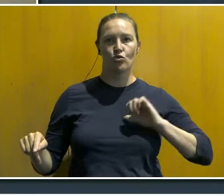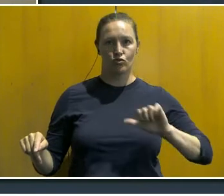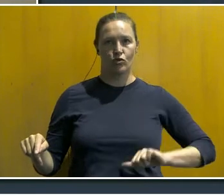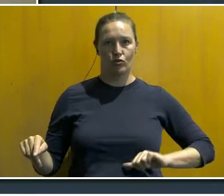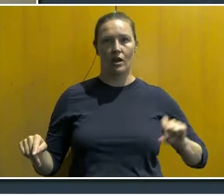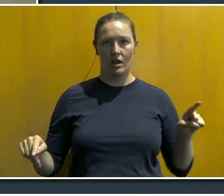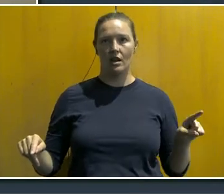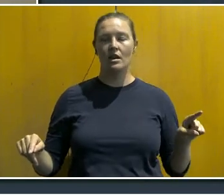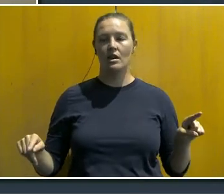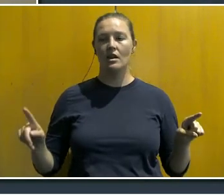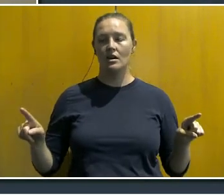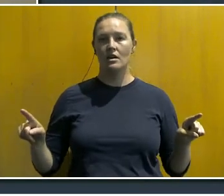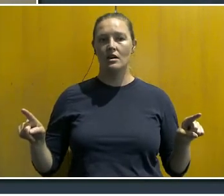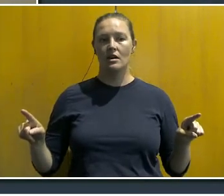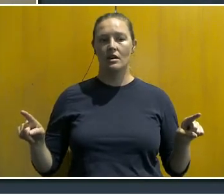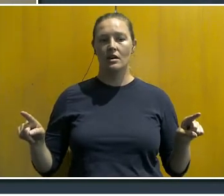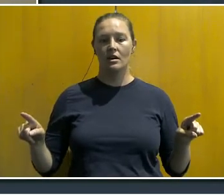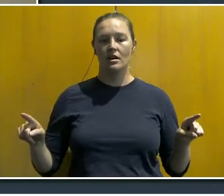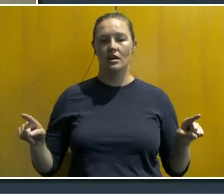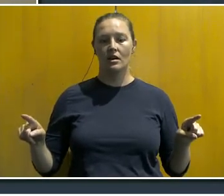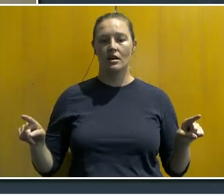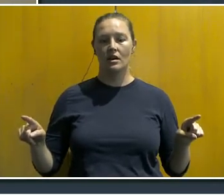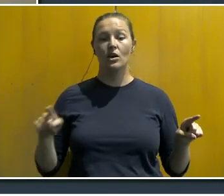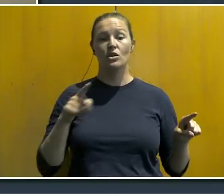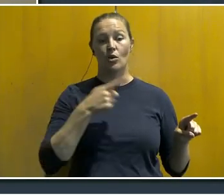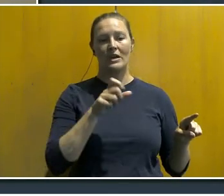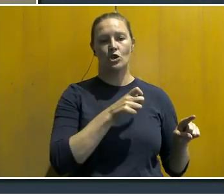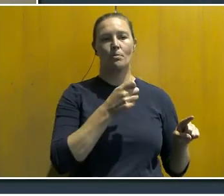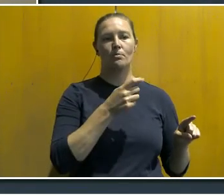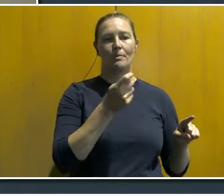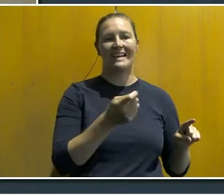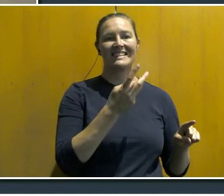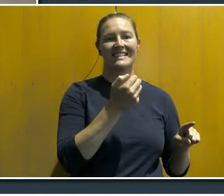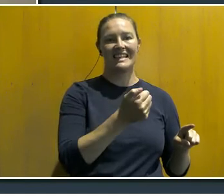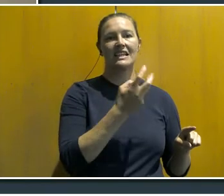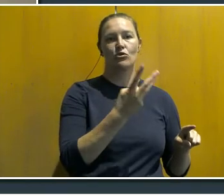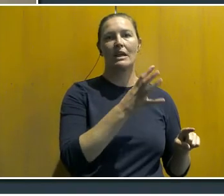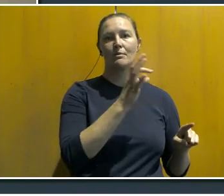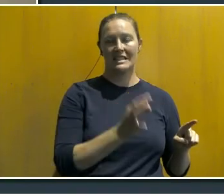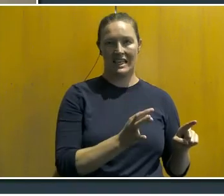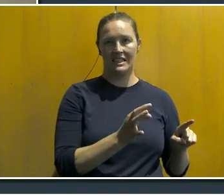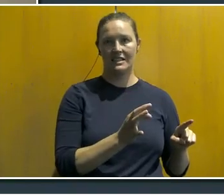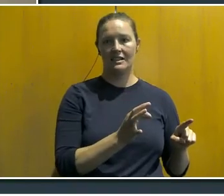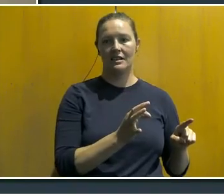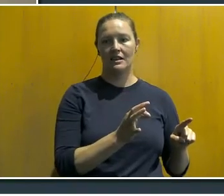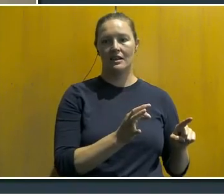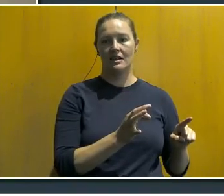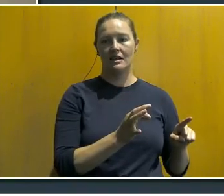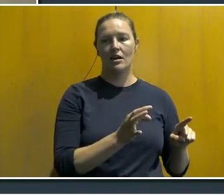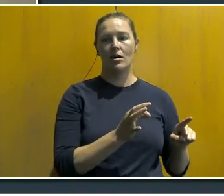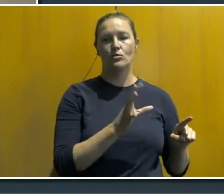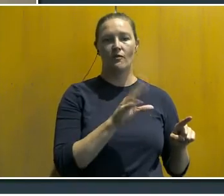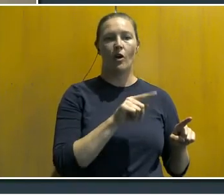sector. So at 63% that what we were paying, you actually work out how much you pay, and you're actually paying more